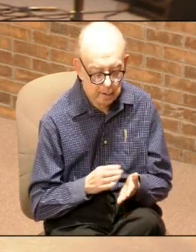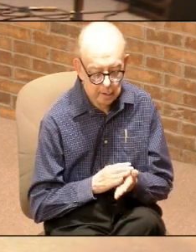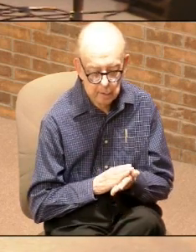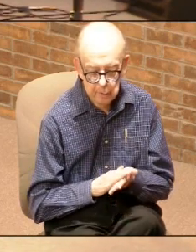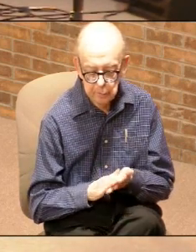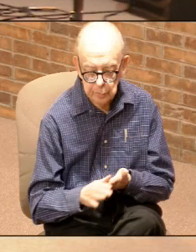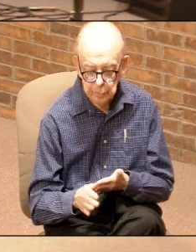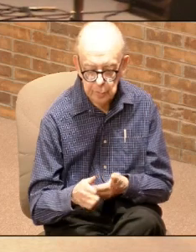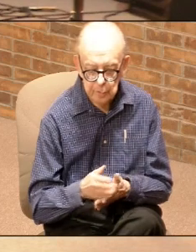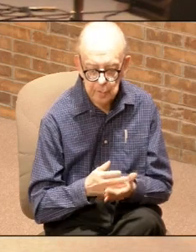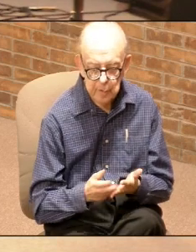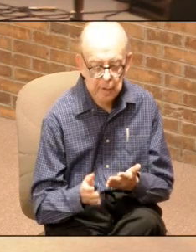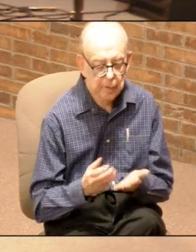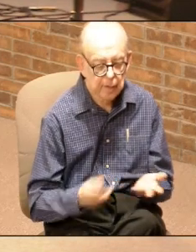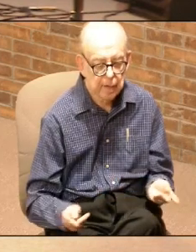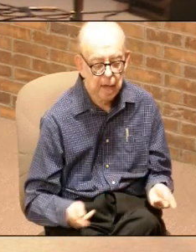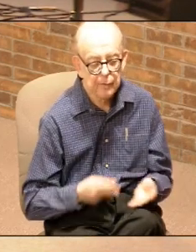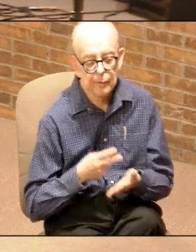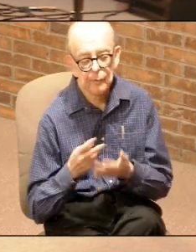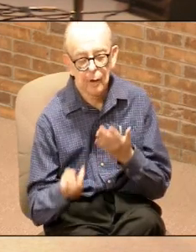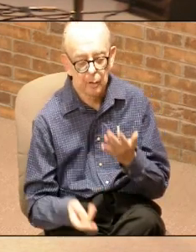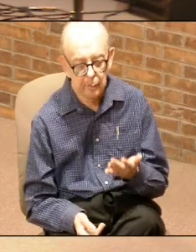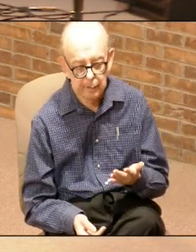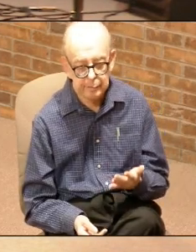between everything, and you could fall.